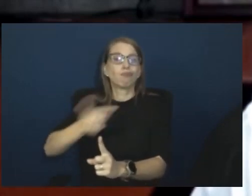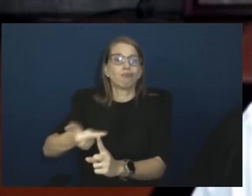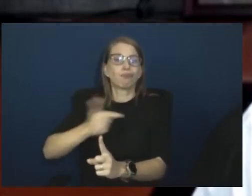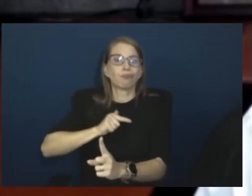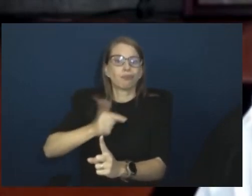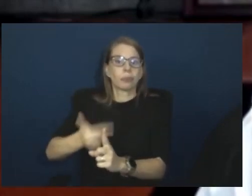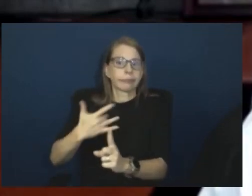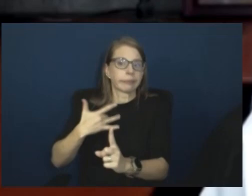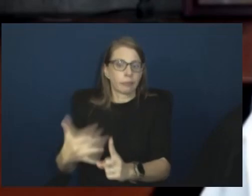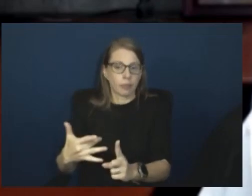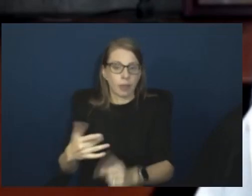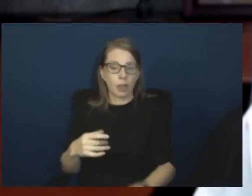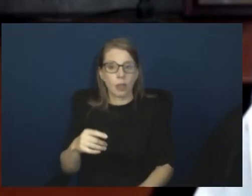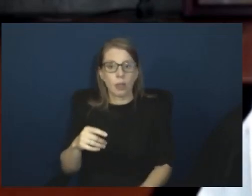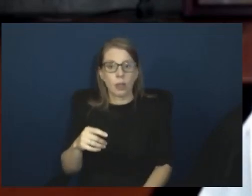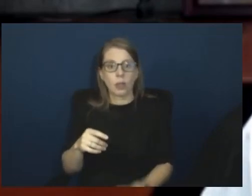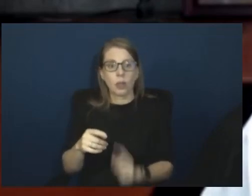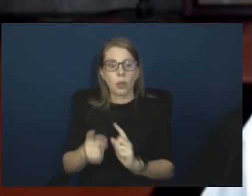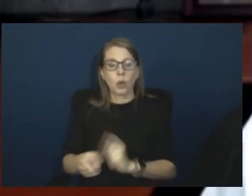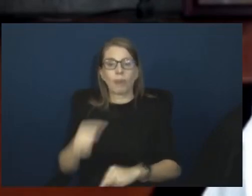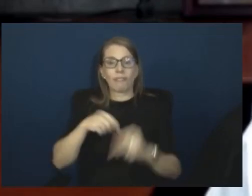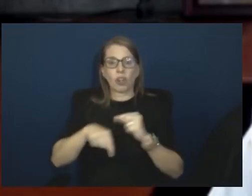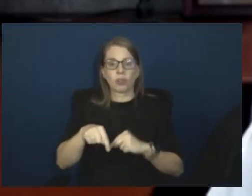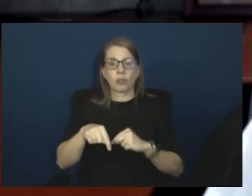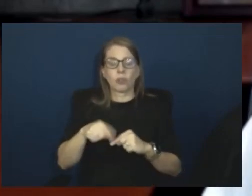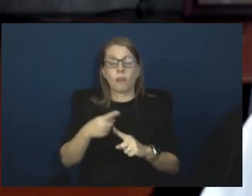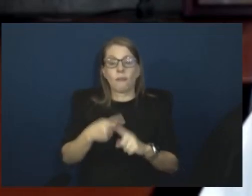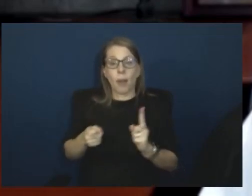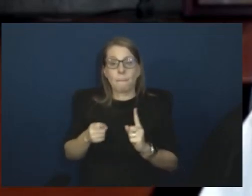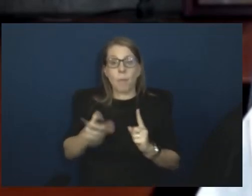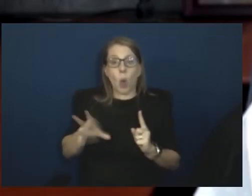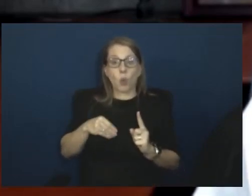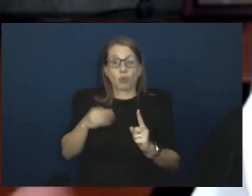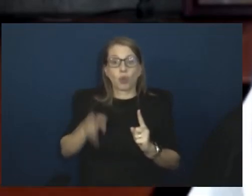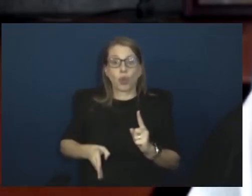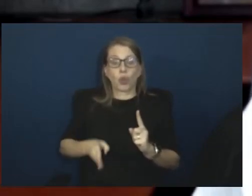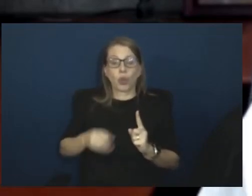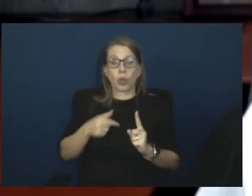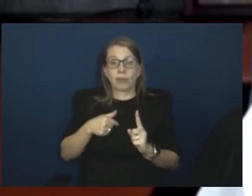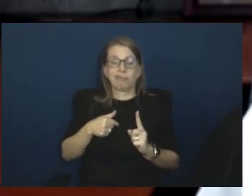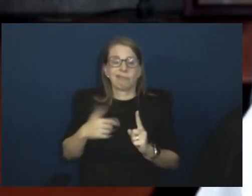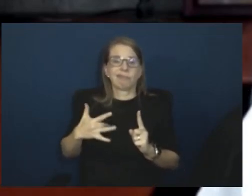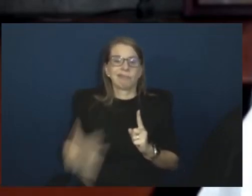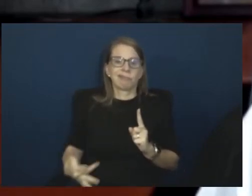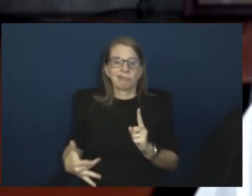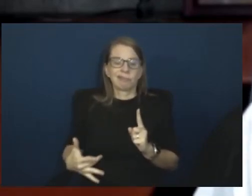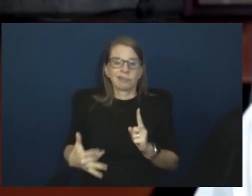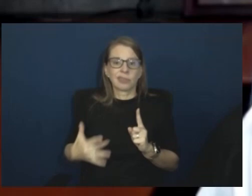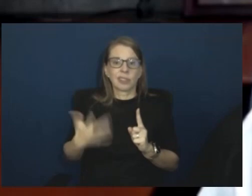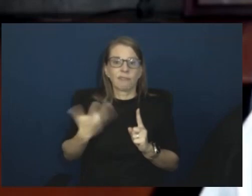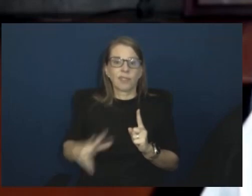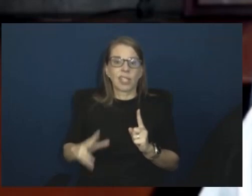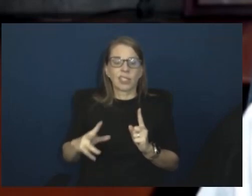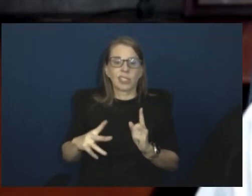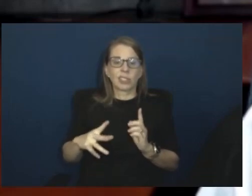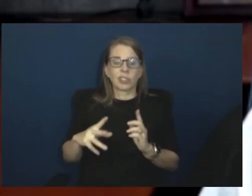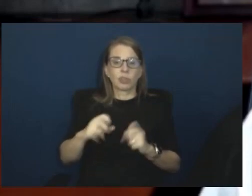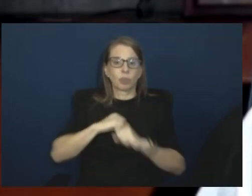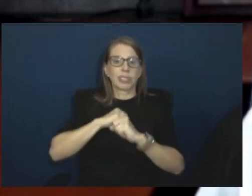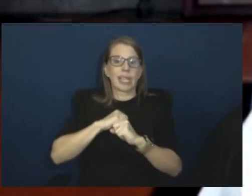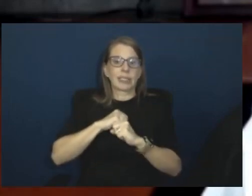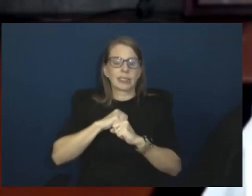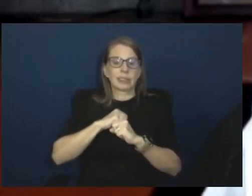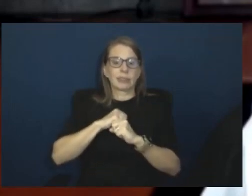And this reverse zoonosis came from the owner. And so the owner most likely was already protected